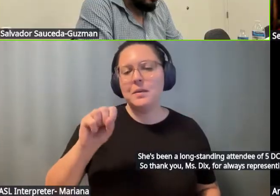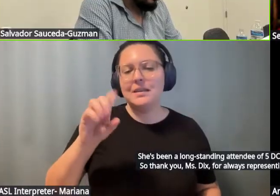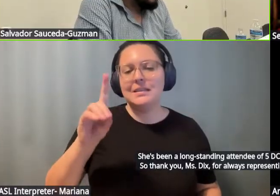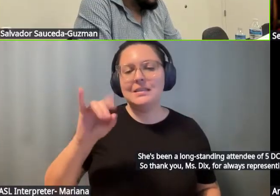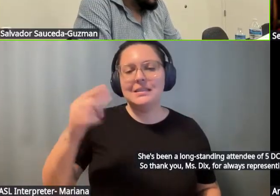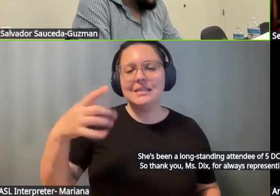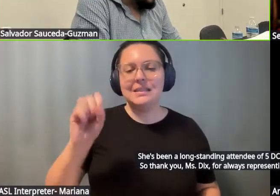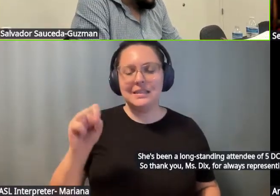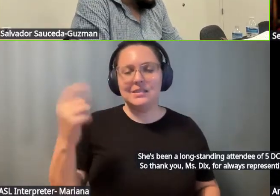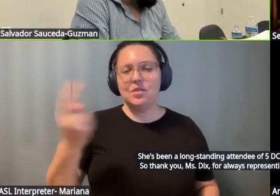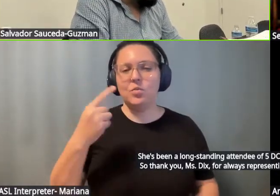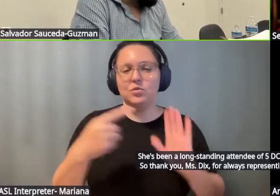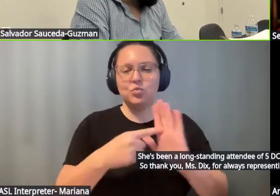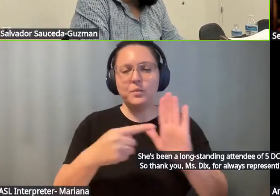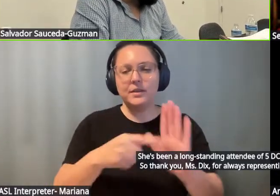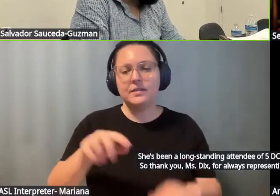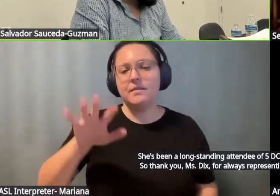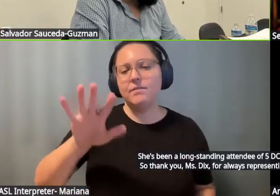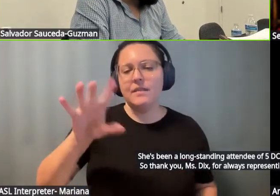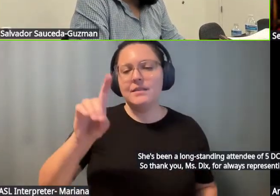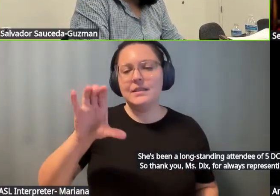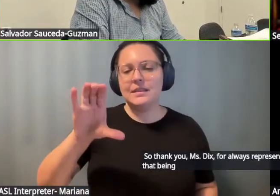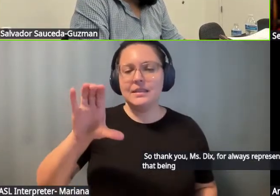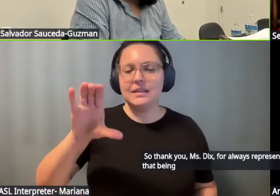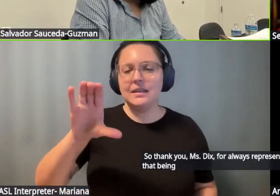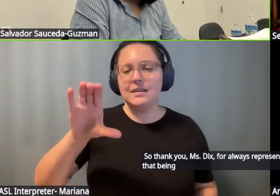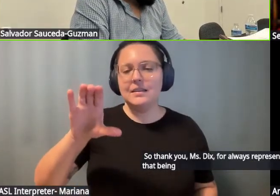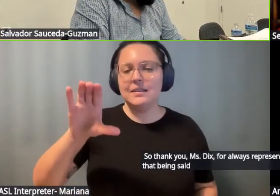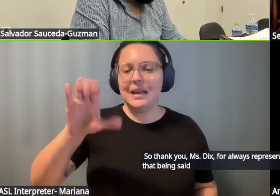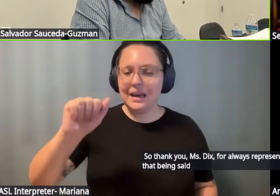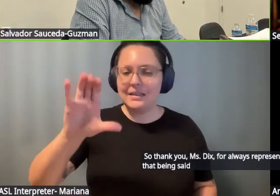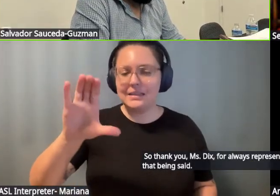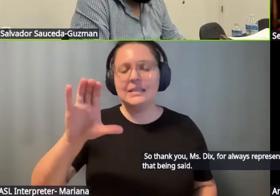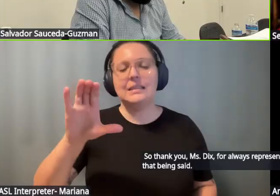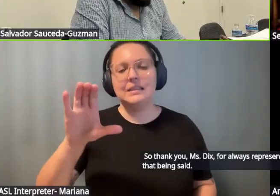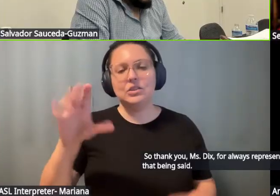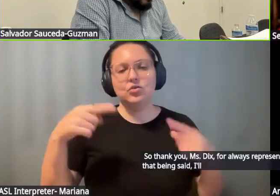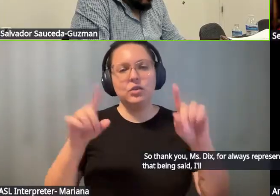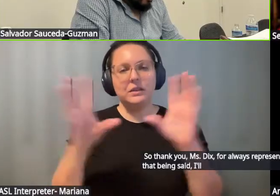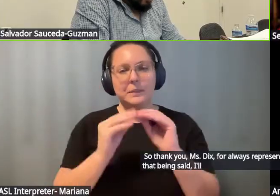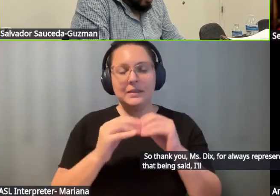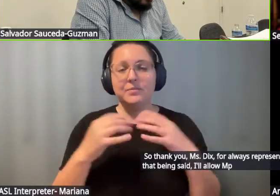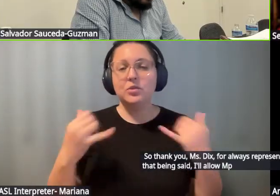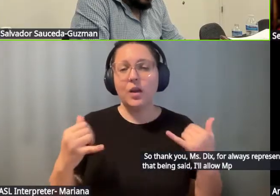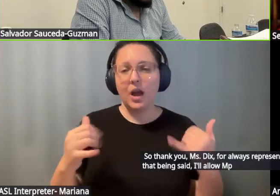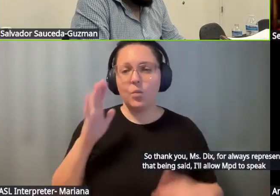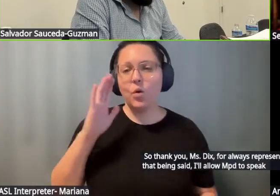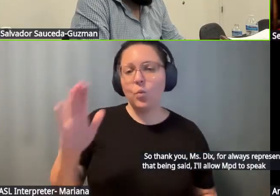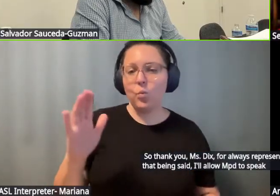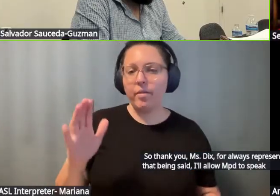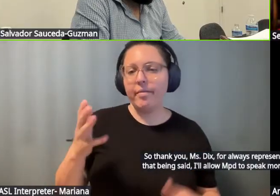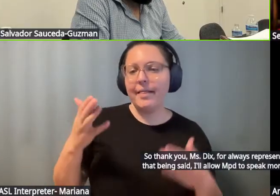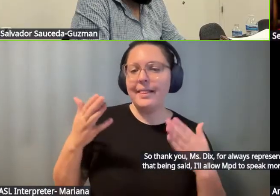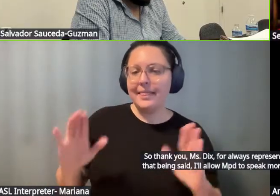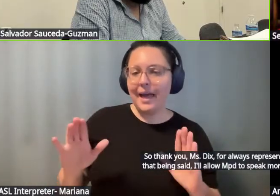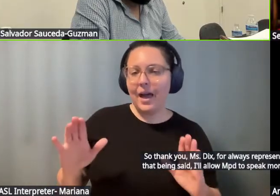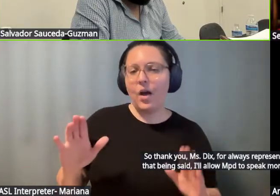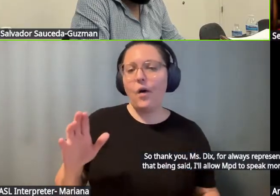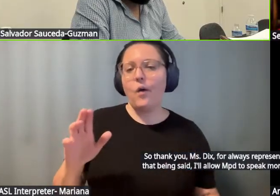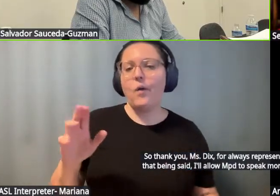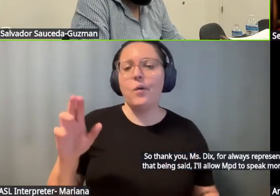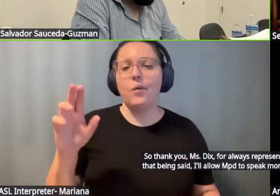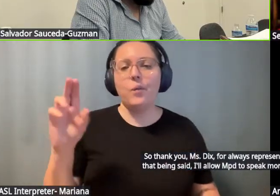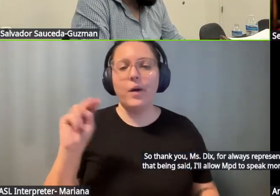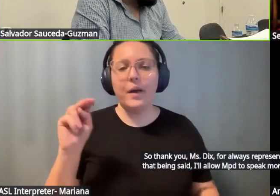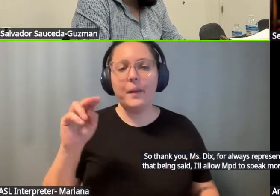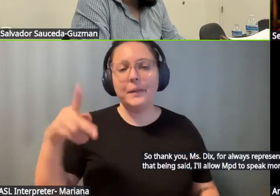those meetings. With that being said, I'll allow MPD to speak more on some of the summer crime